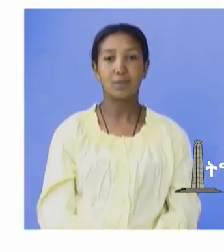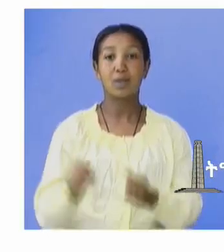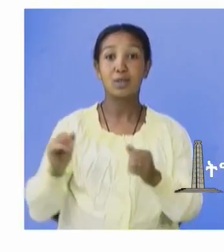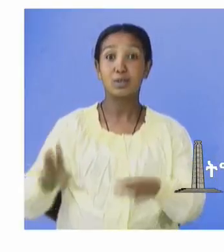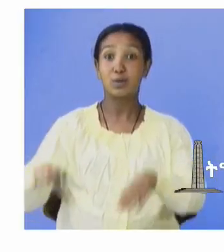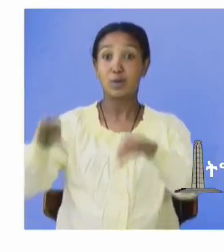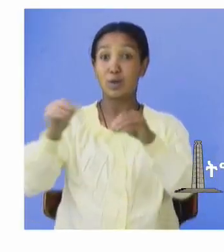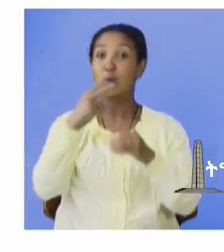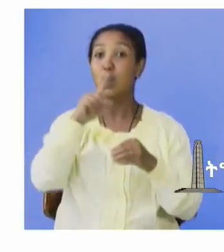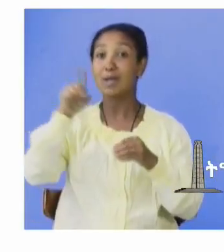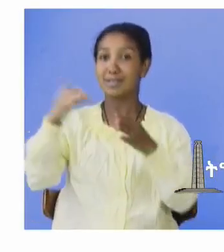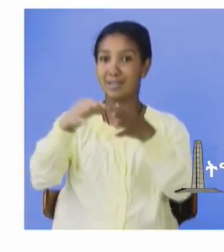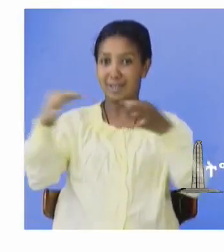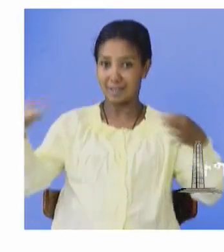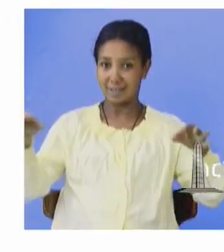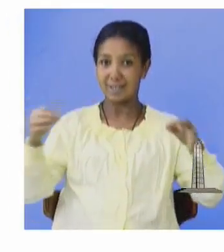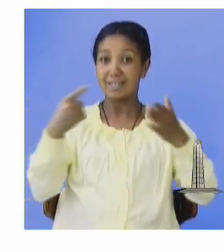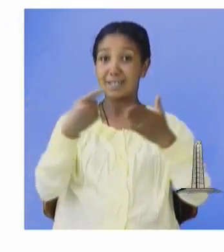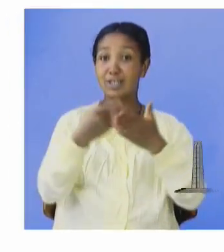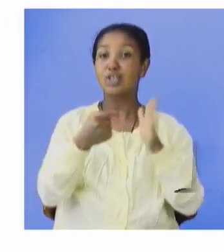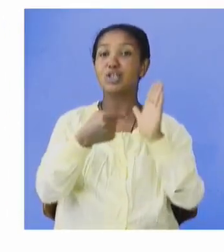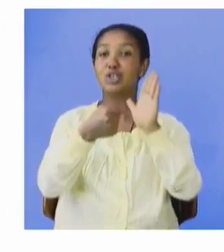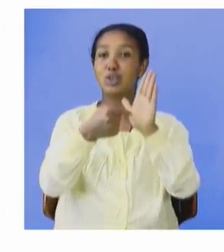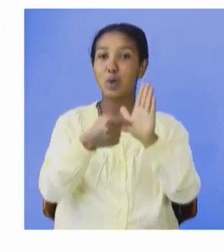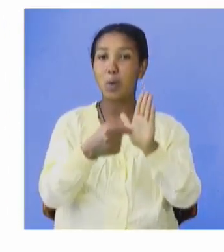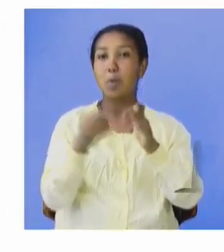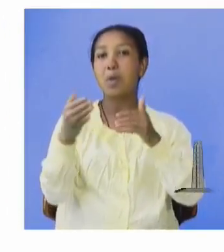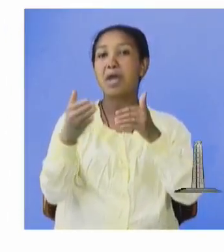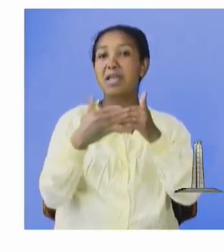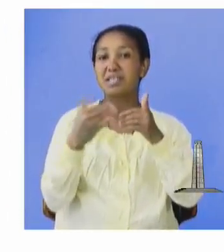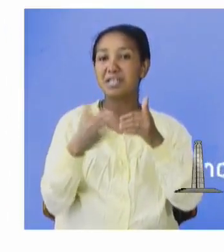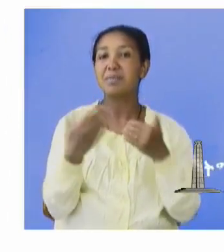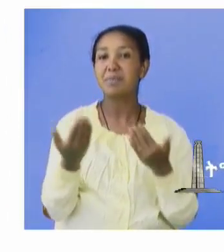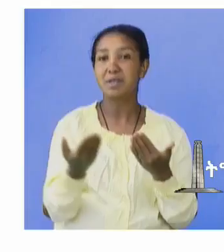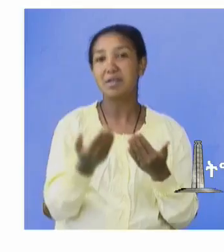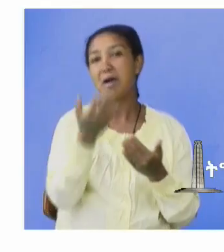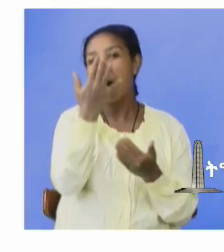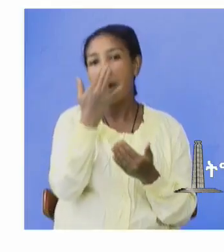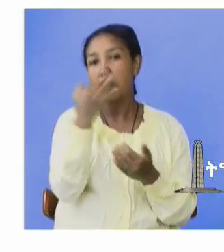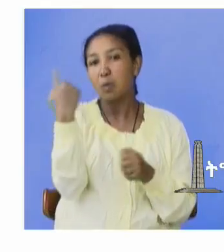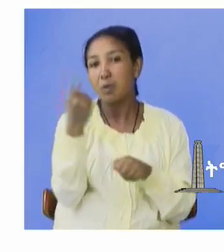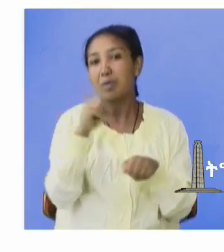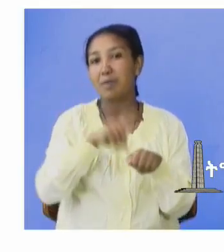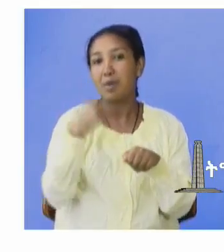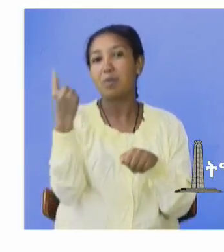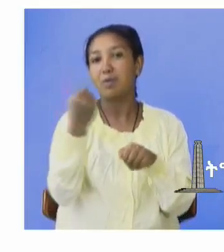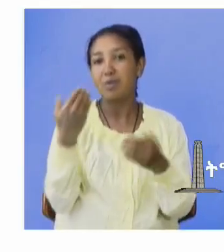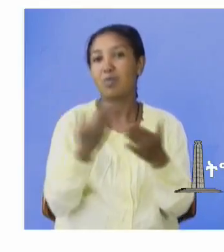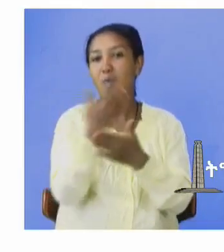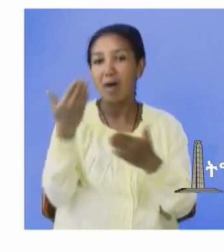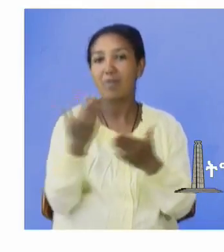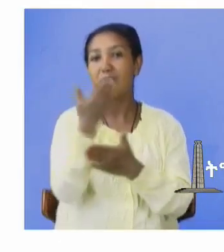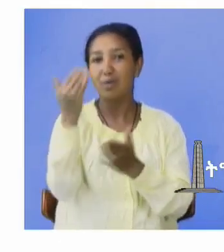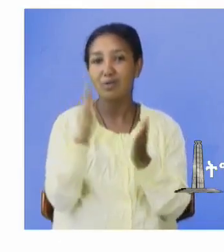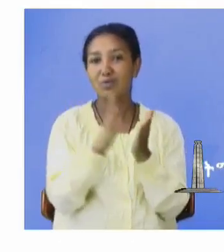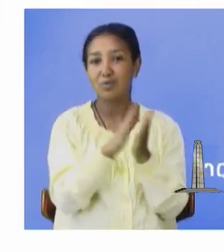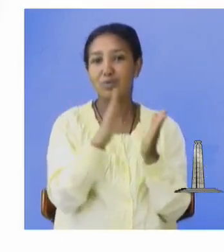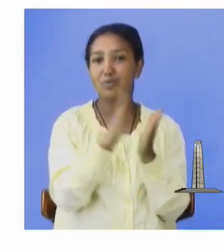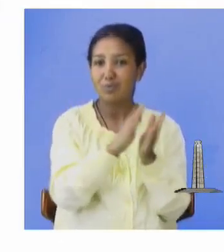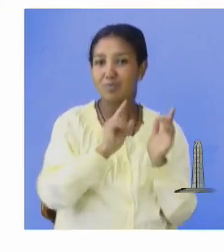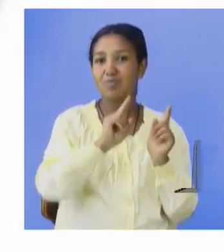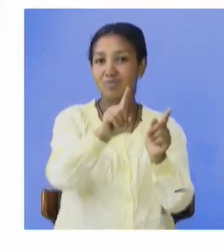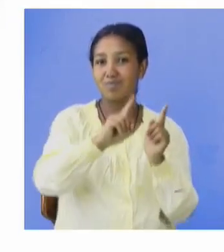Students, look at this sentence. This is show easily that's habit, and it is called